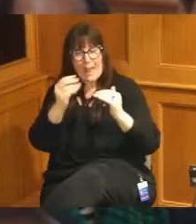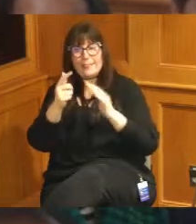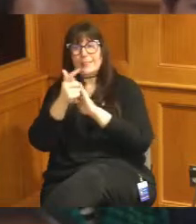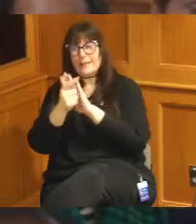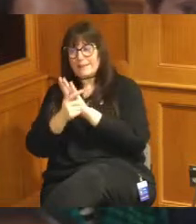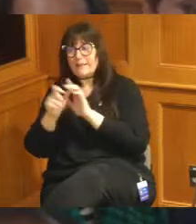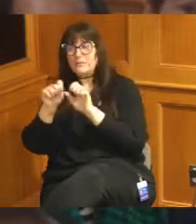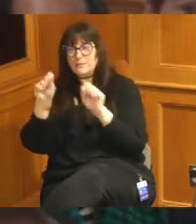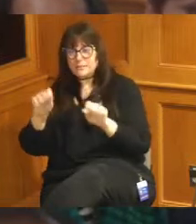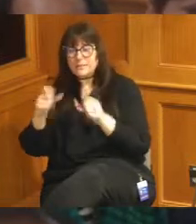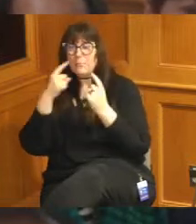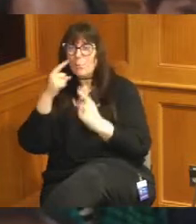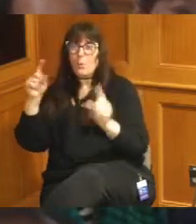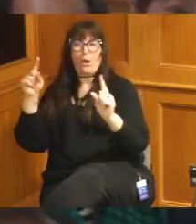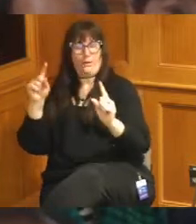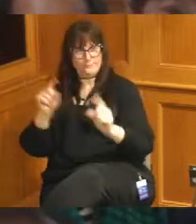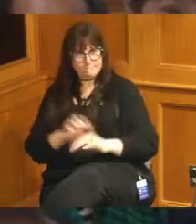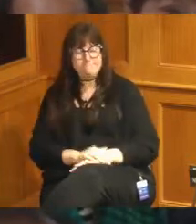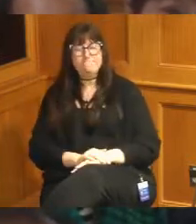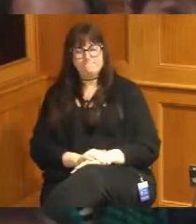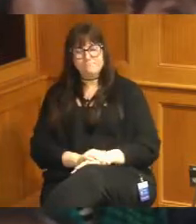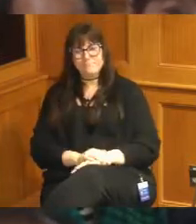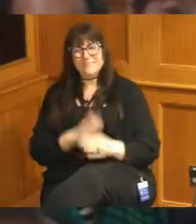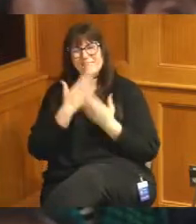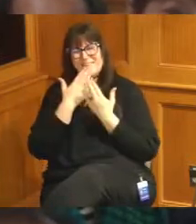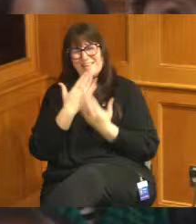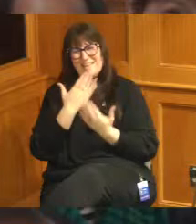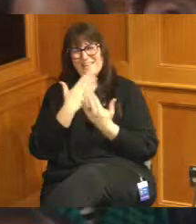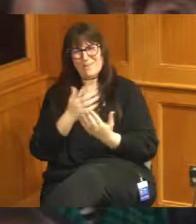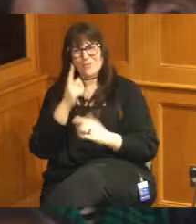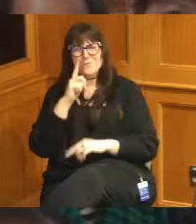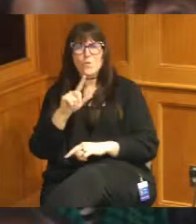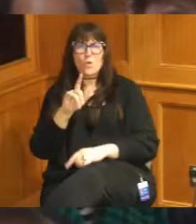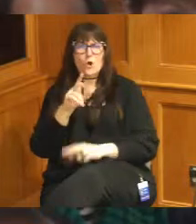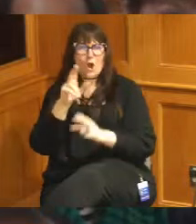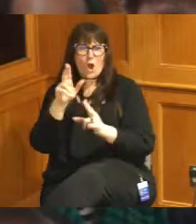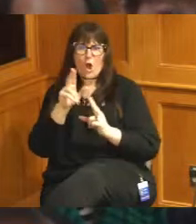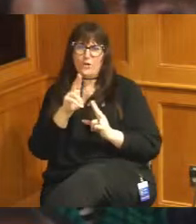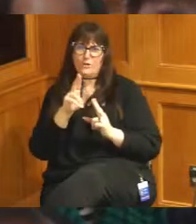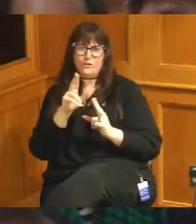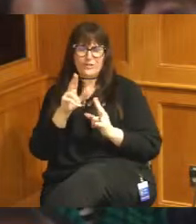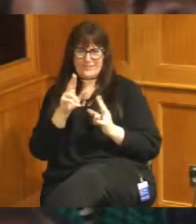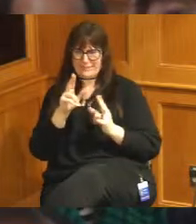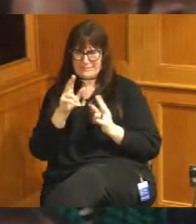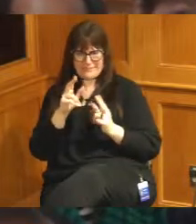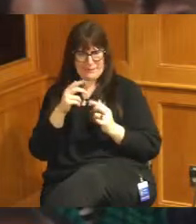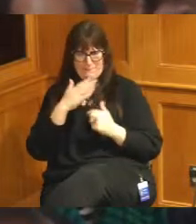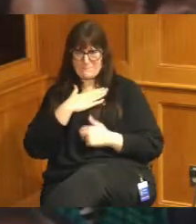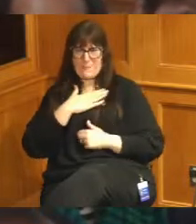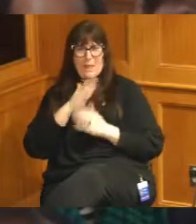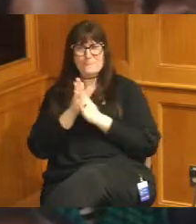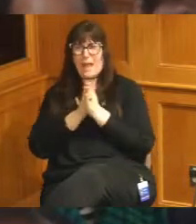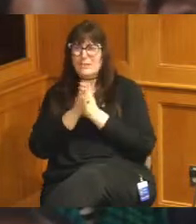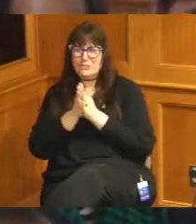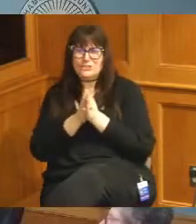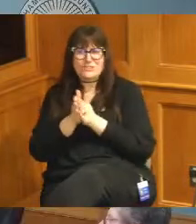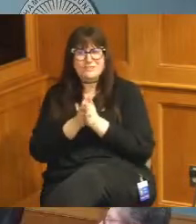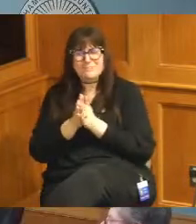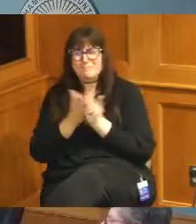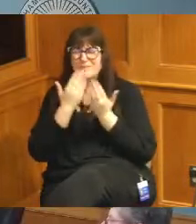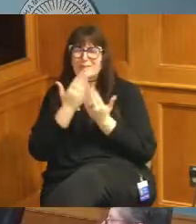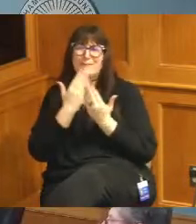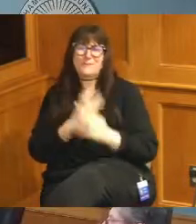better for everyone. So I thank you for honoring just what I have a passion to do every day. Thank